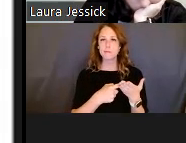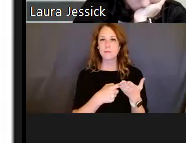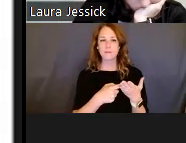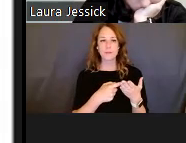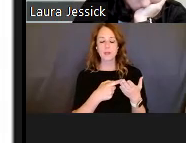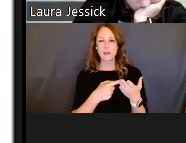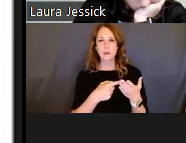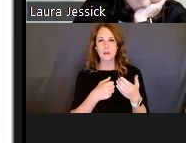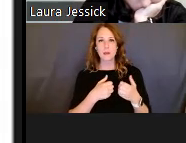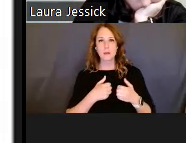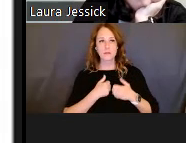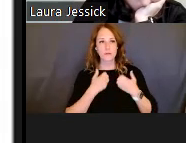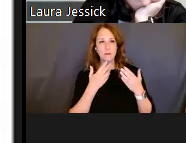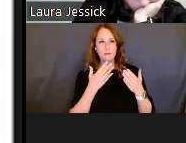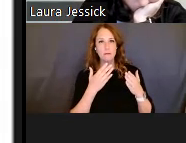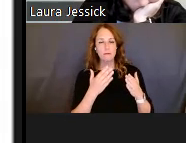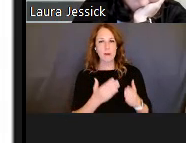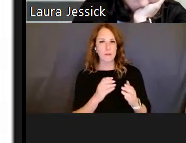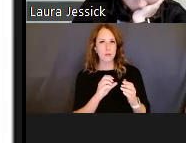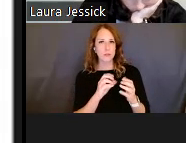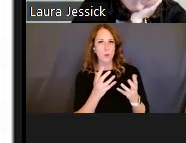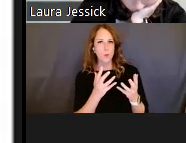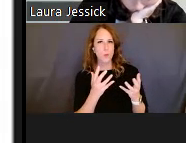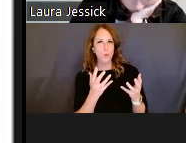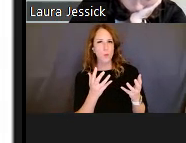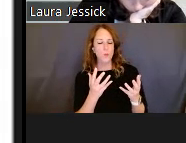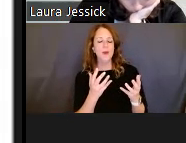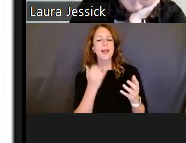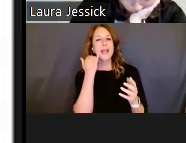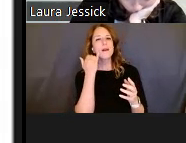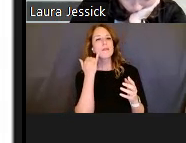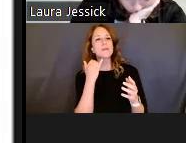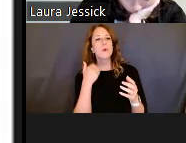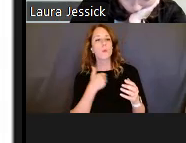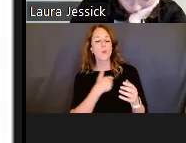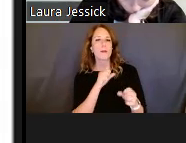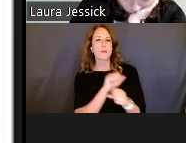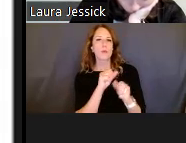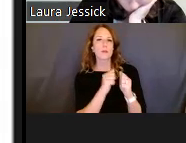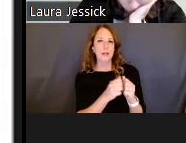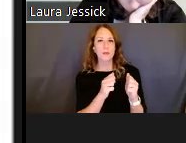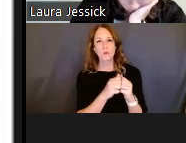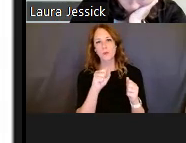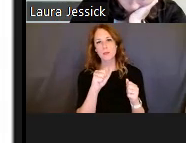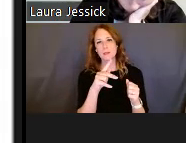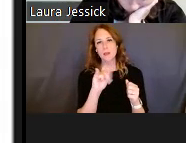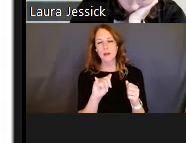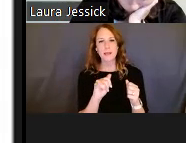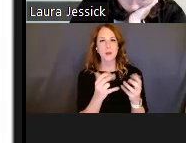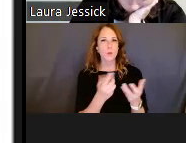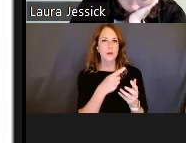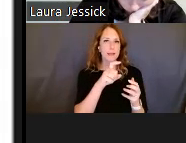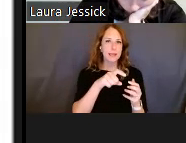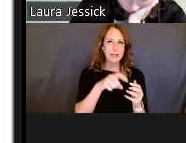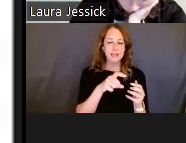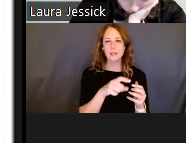what survivors are impacted by SAKI may need, right? So this is a conversation amongst victim advocates,